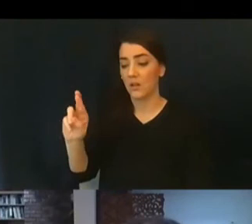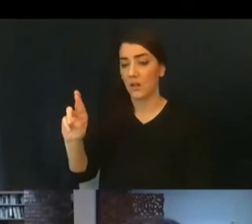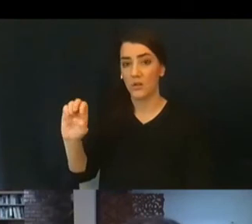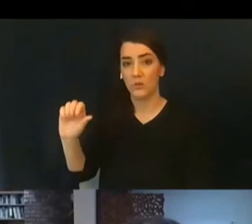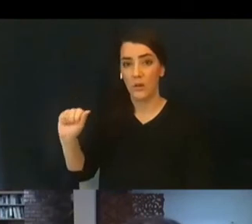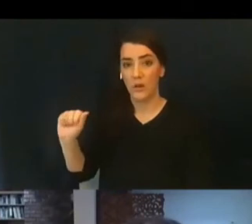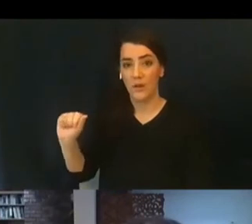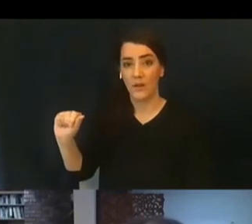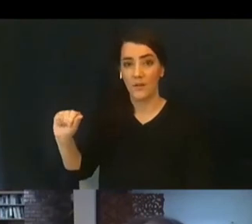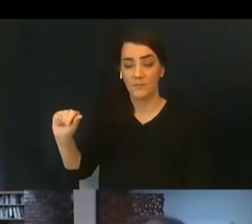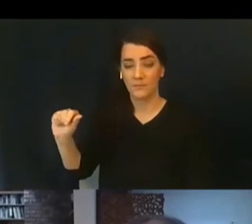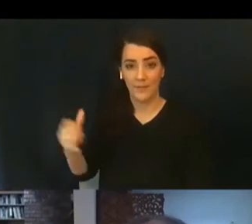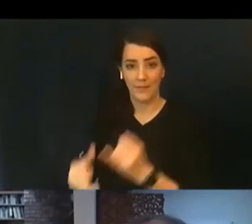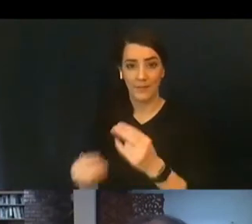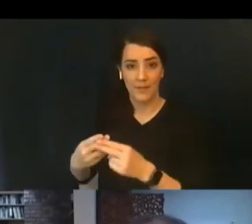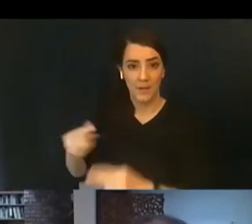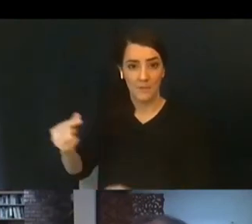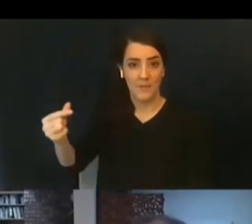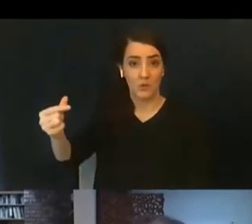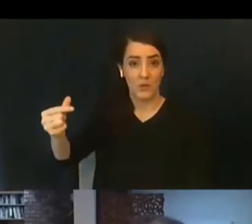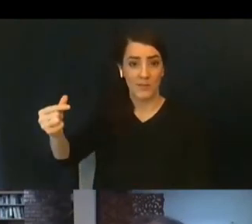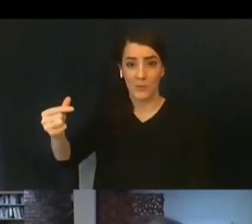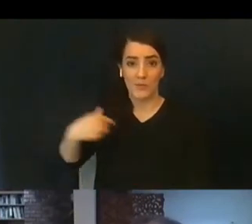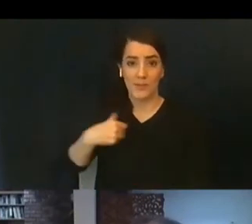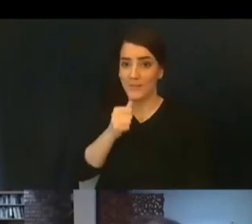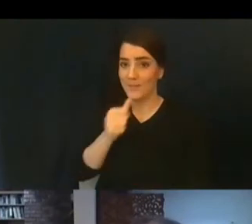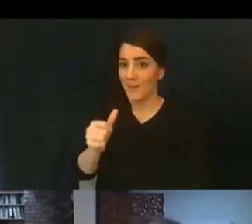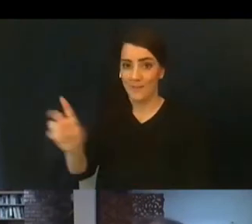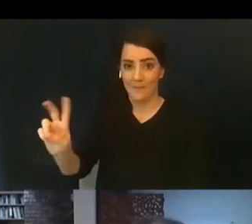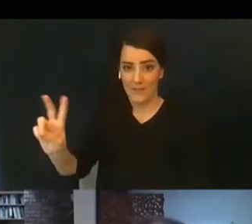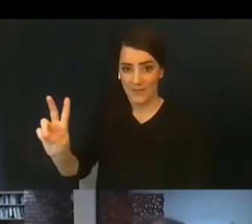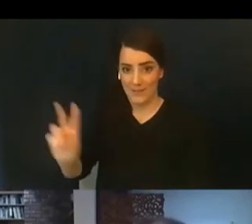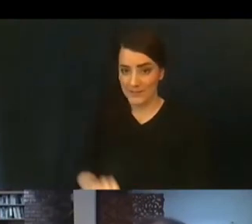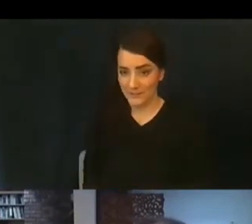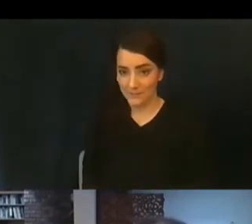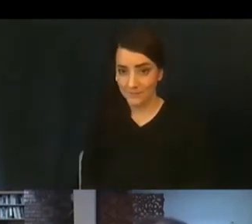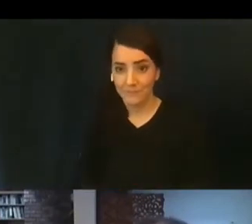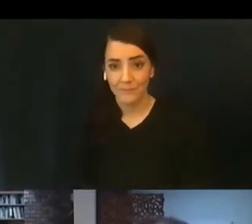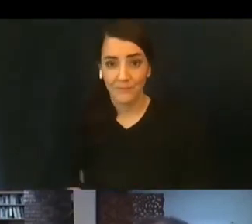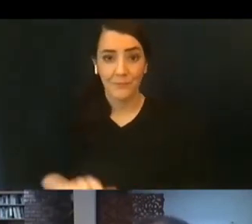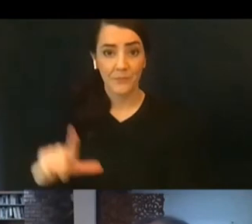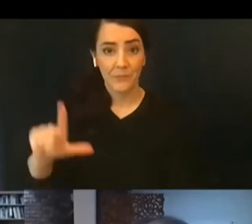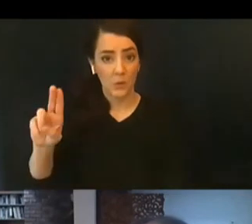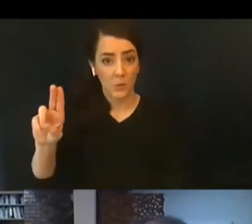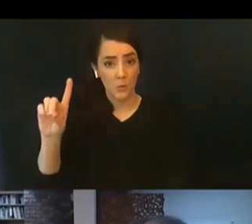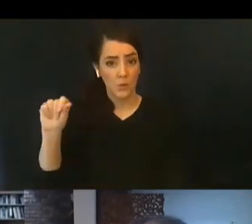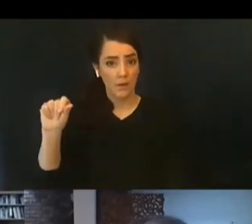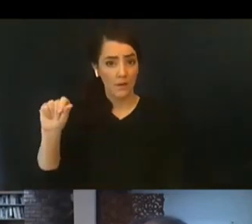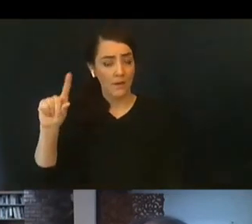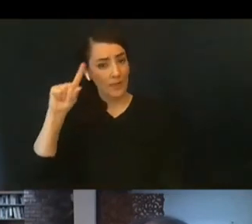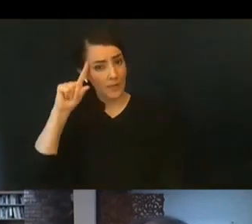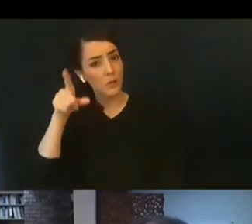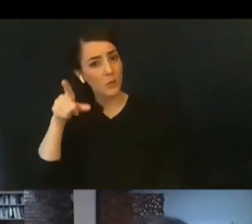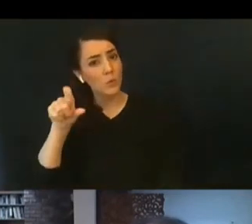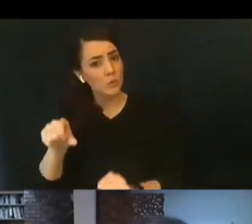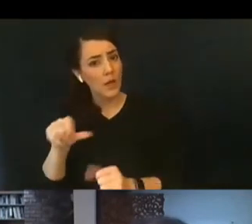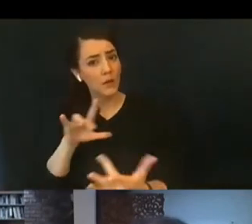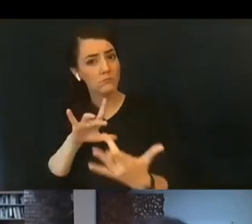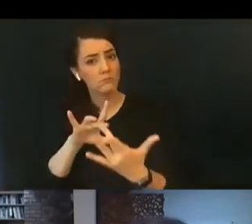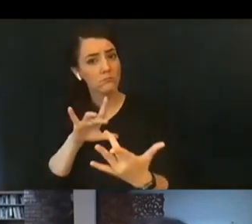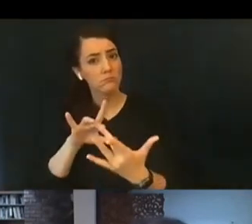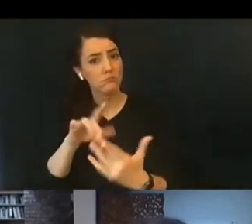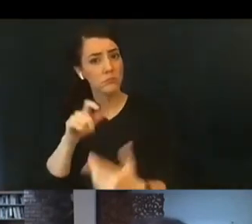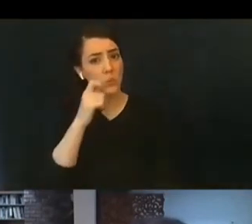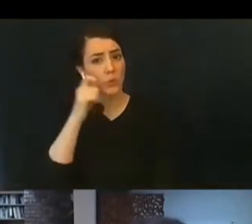Um, I, I could maybe suggest getting in touch with the Ukrainian institutions because there is now more and more,